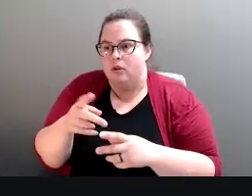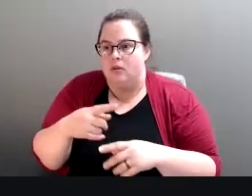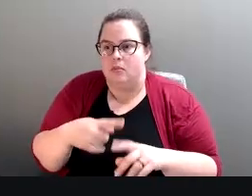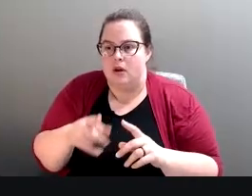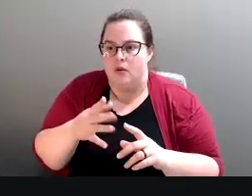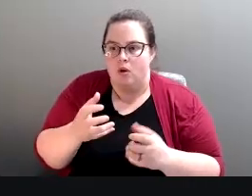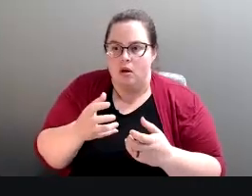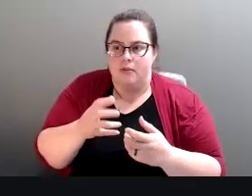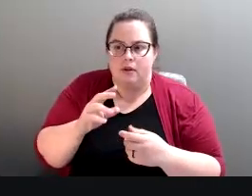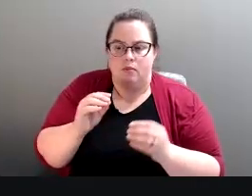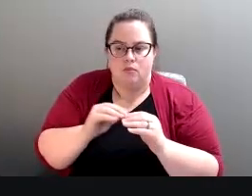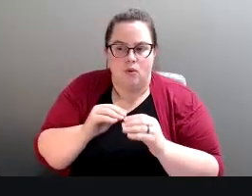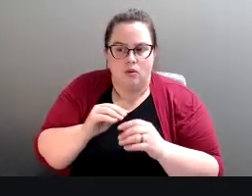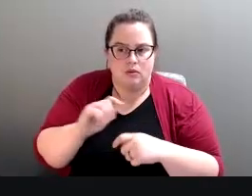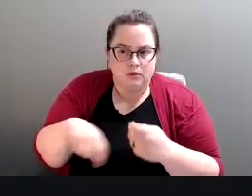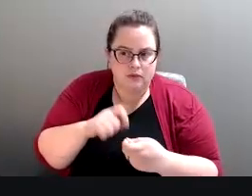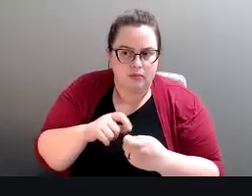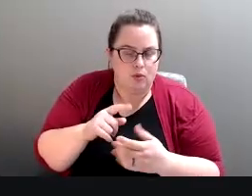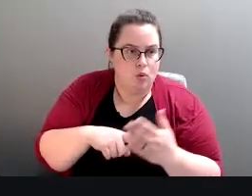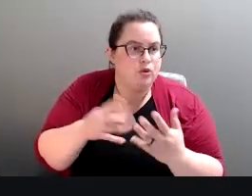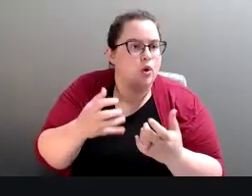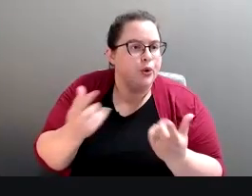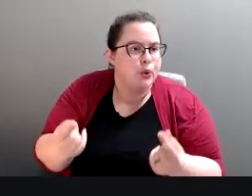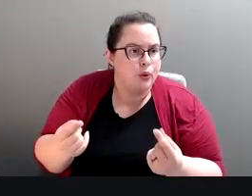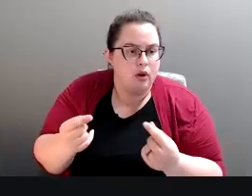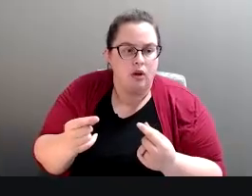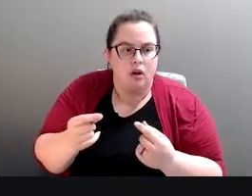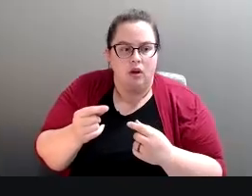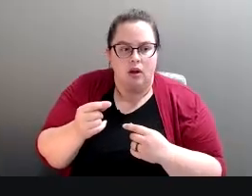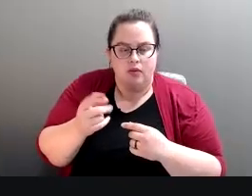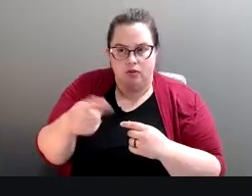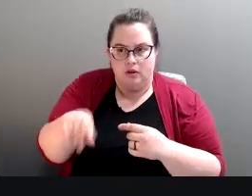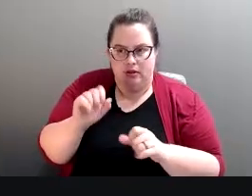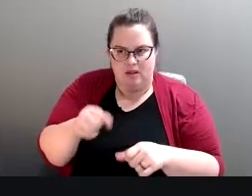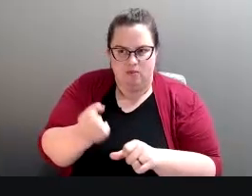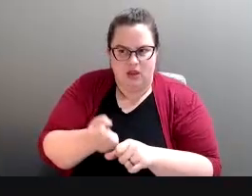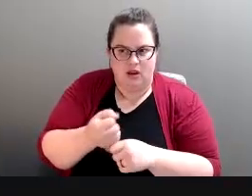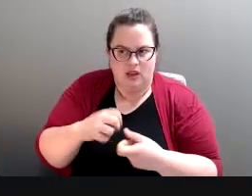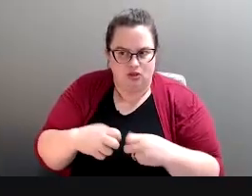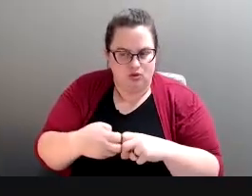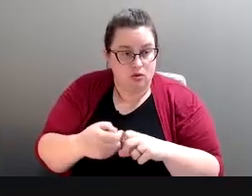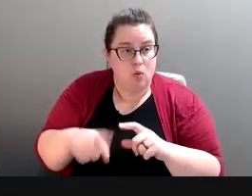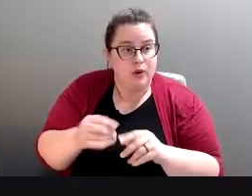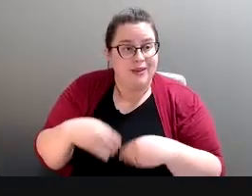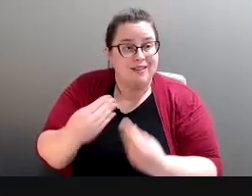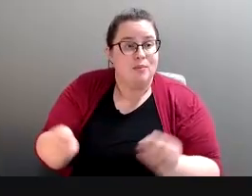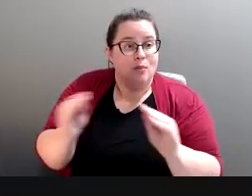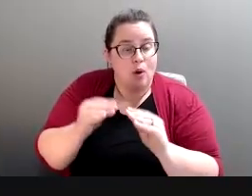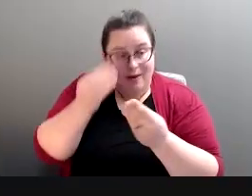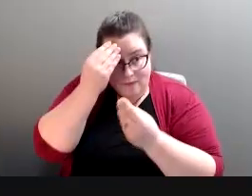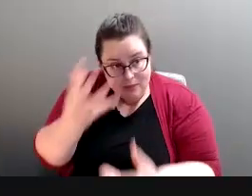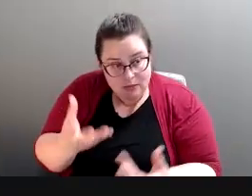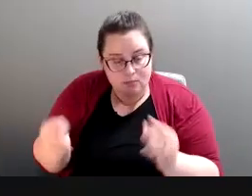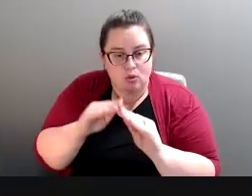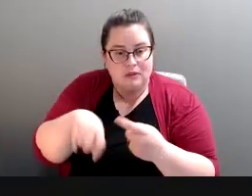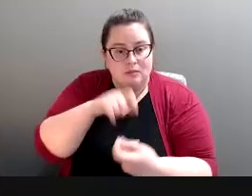do, right? And these kind of things can create issues, right? So once you give it more information, be more specific,